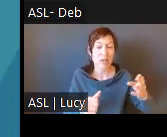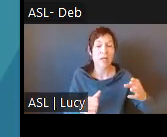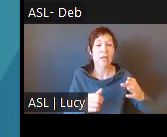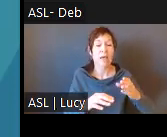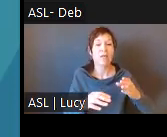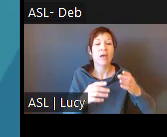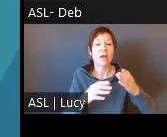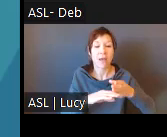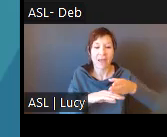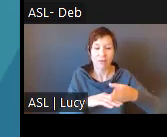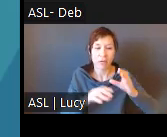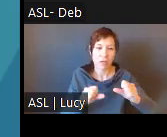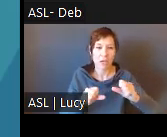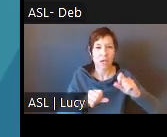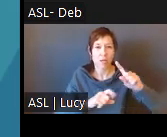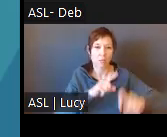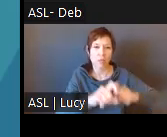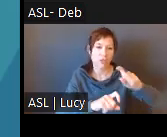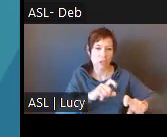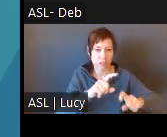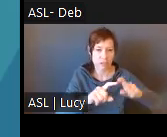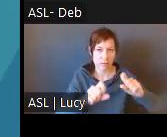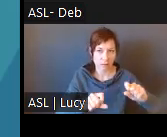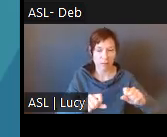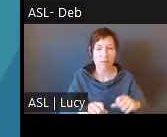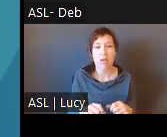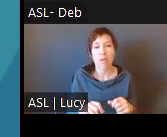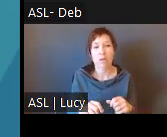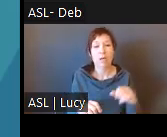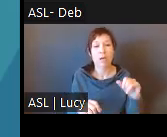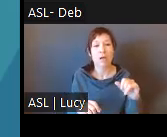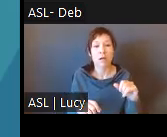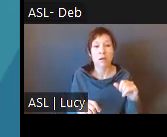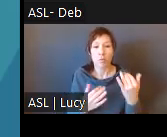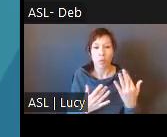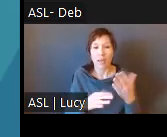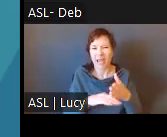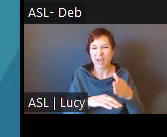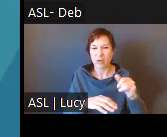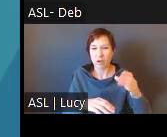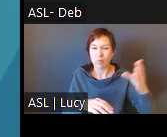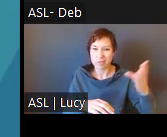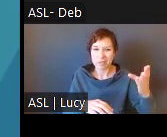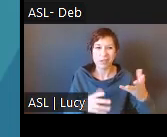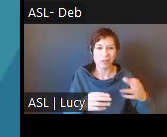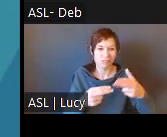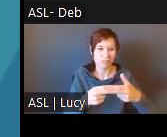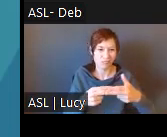time for taking questions then. You can also submit questions in the question and answer box,